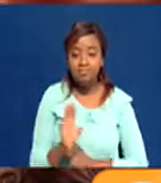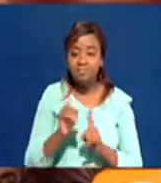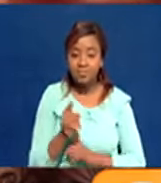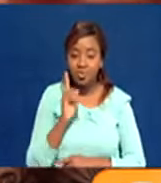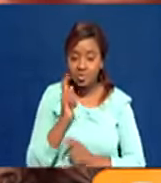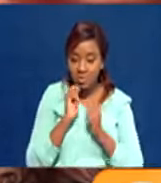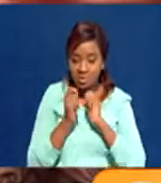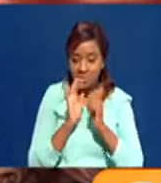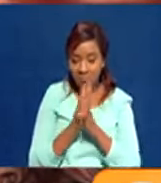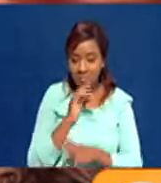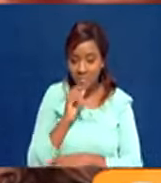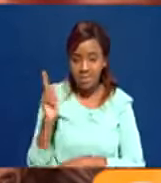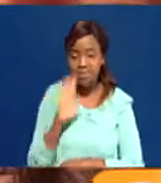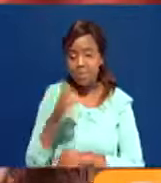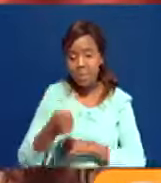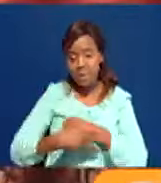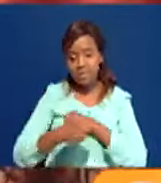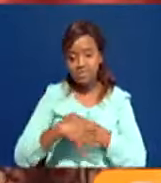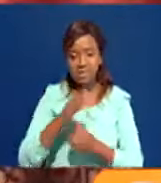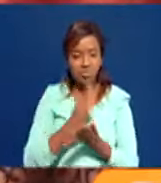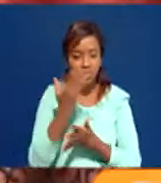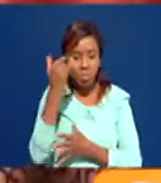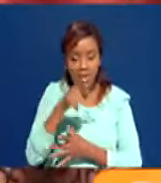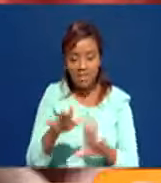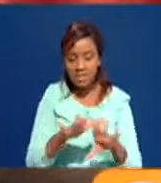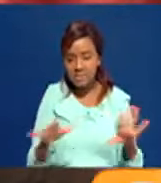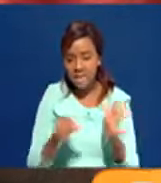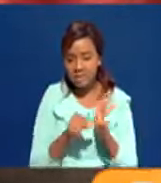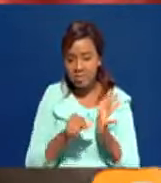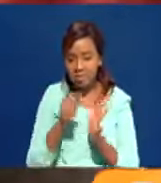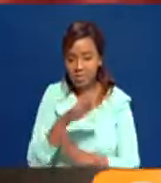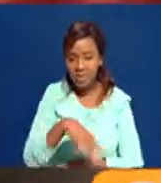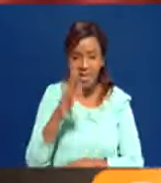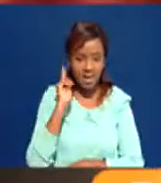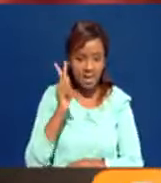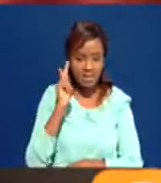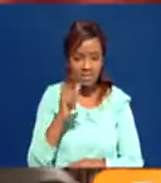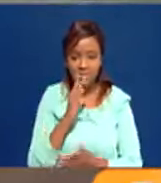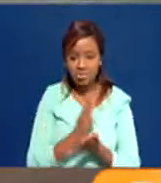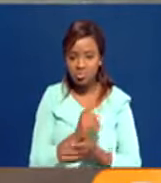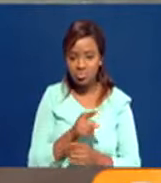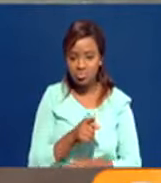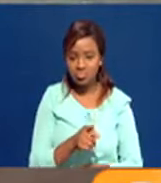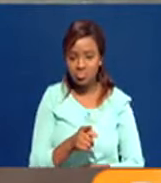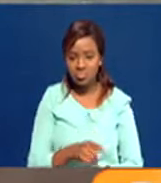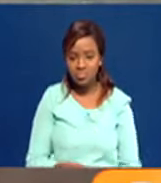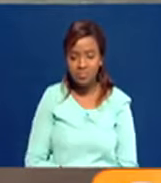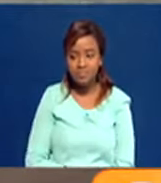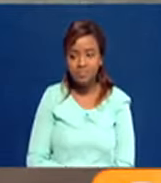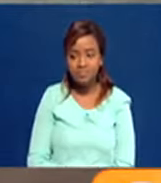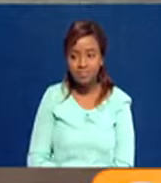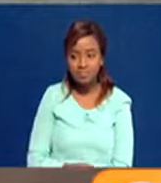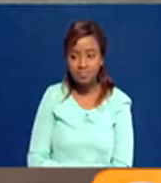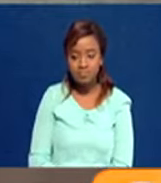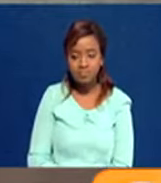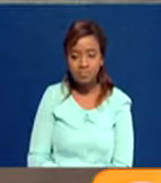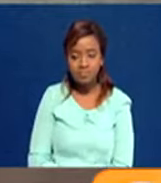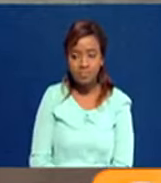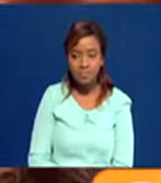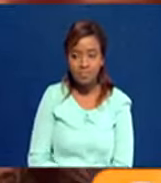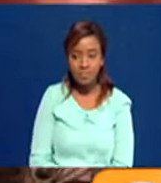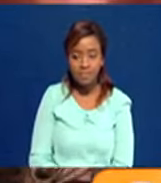Mokaya, who will hopefully put to perspective why the land issue in Kisii is so emotive. When I reported, there was a lot of mess in